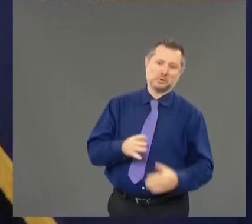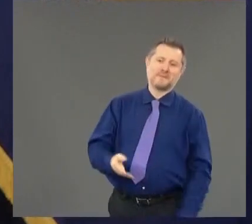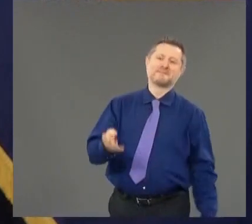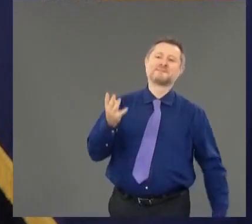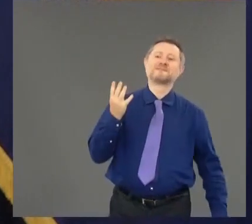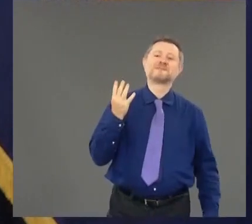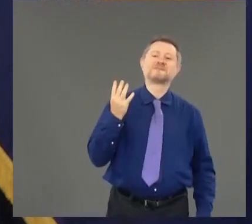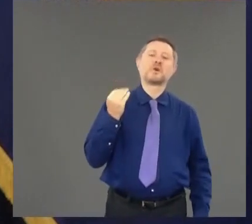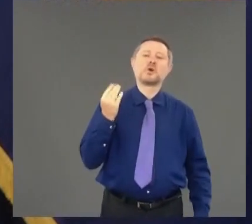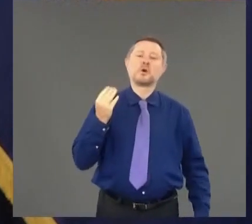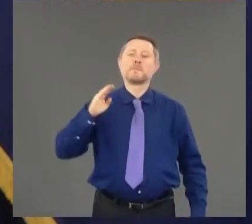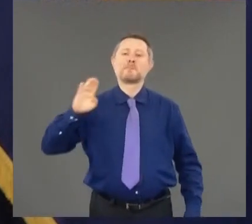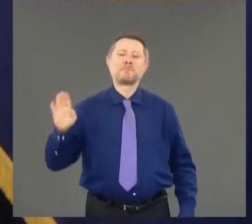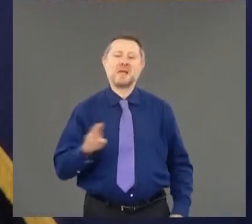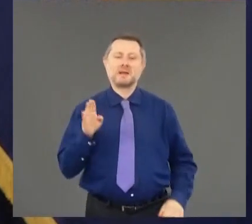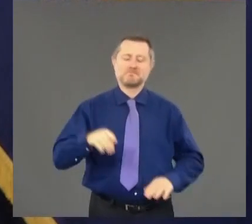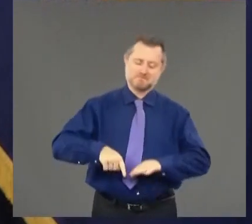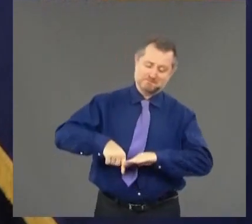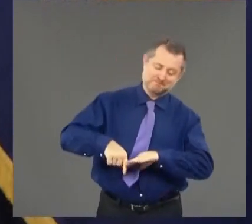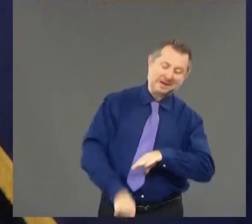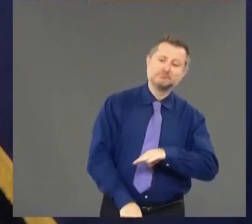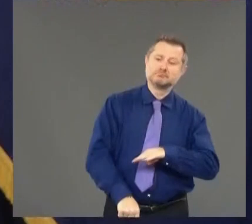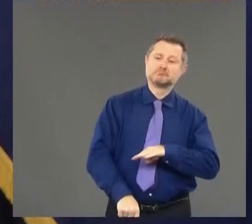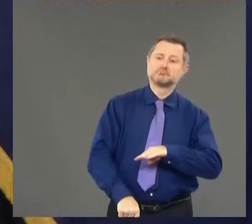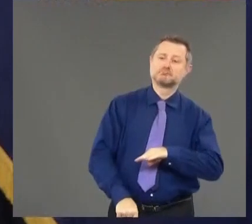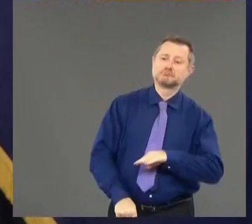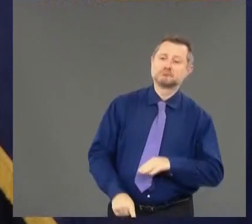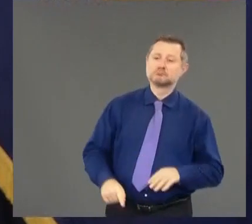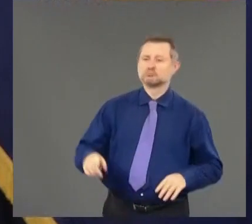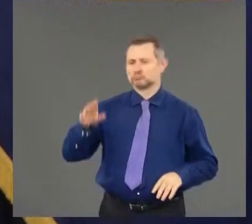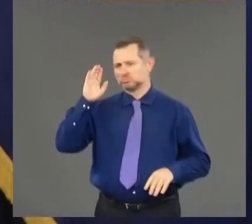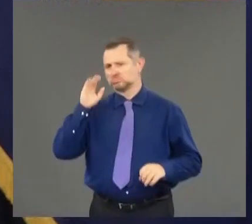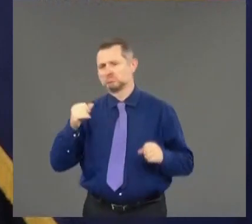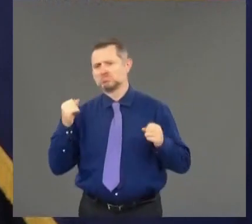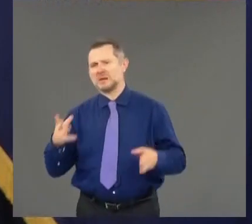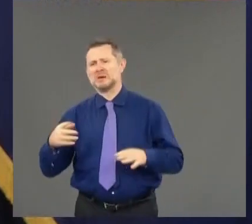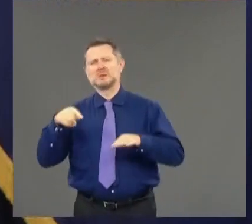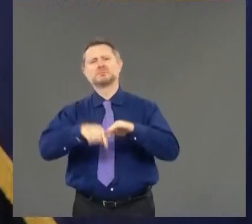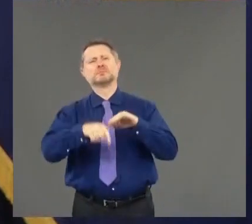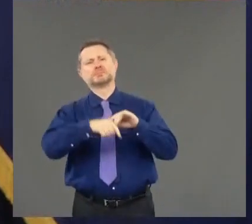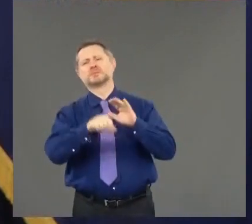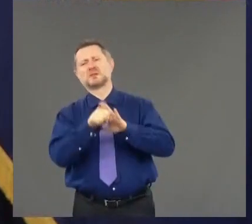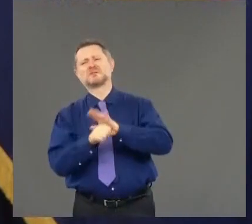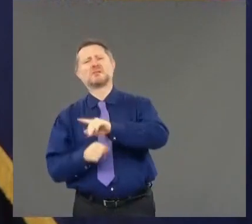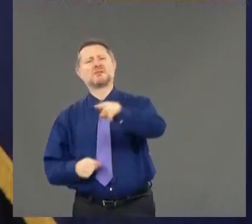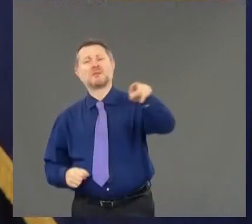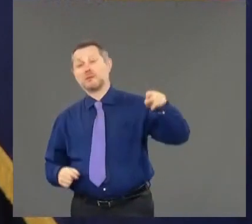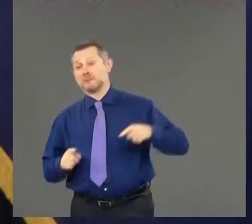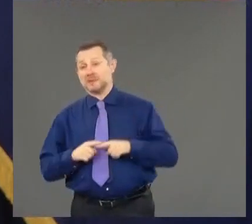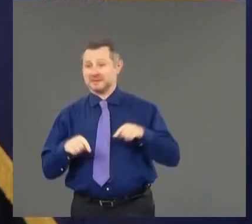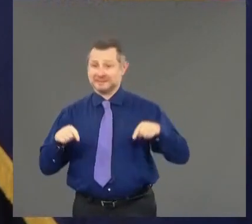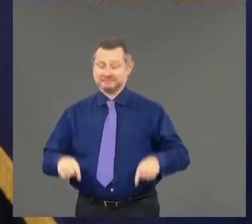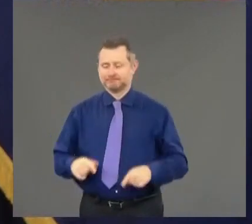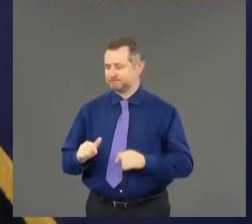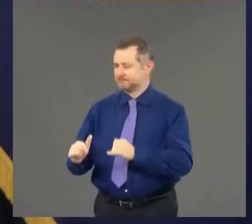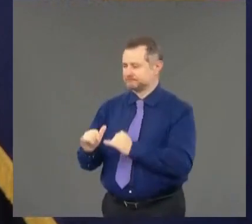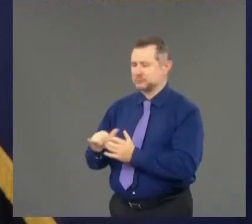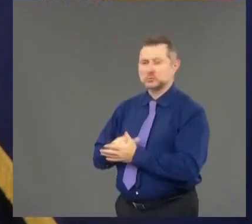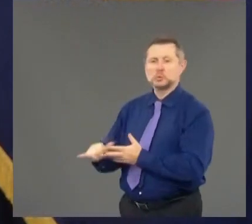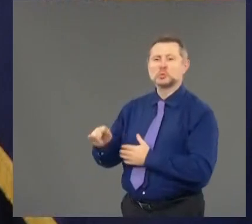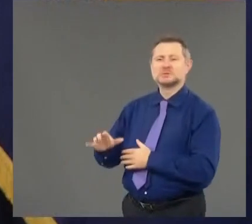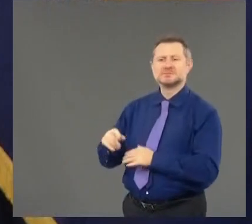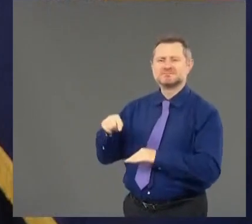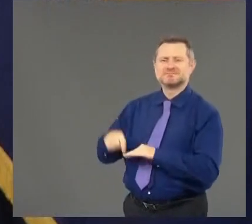to governors all day long. Every state has a tremendous deficit. Every city has a tremendous deficit. The federal government has to be of